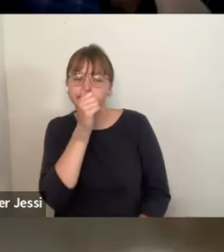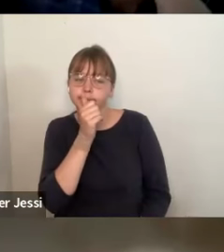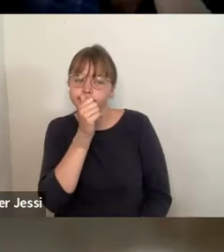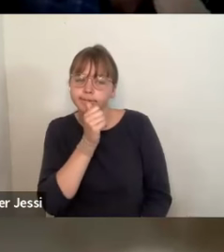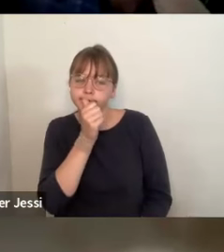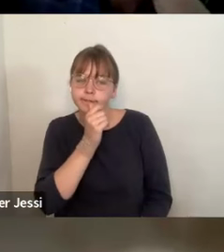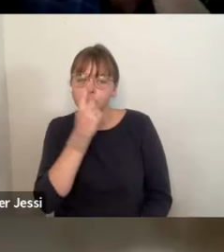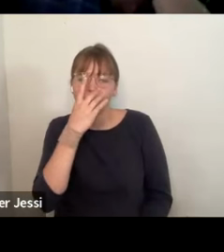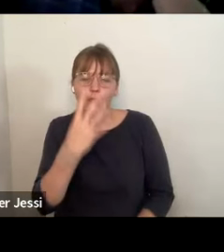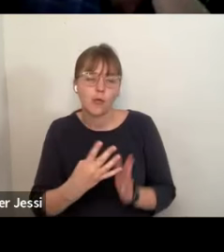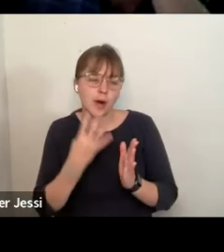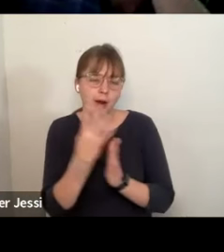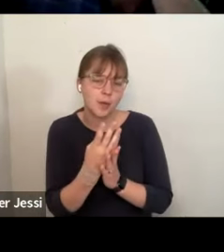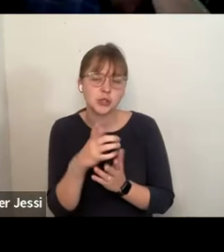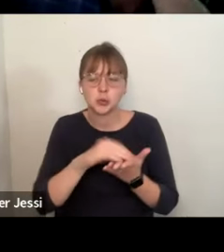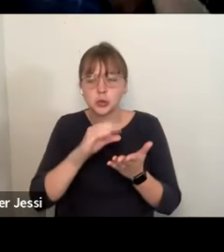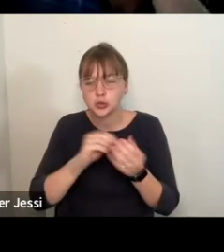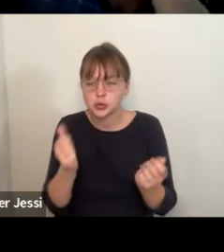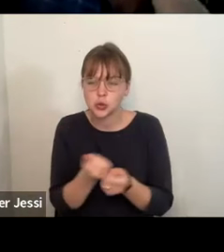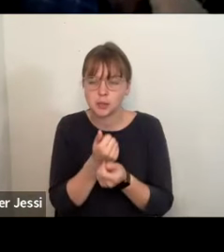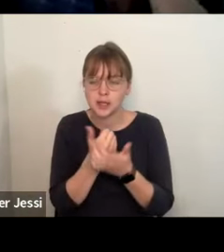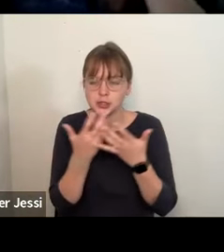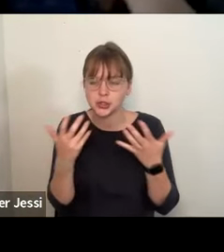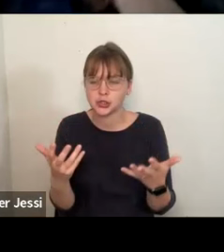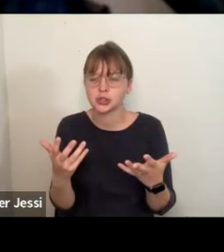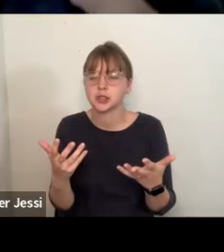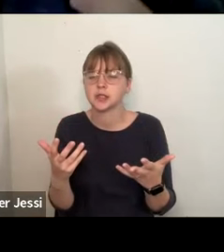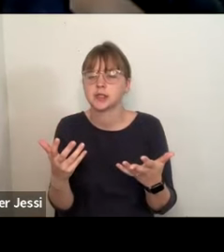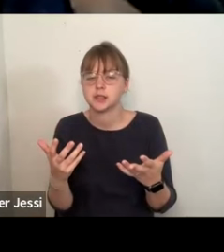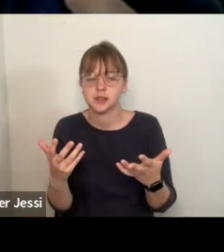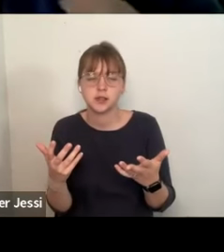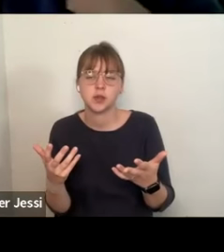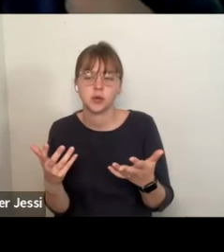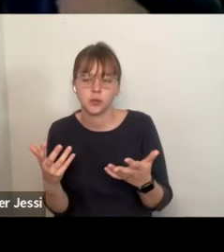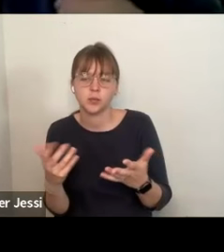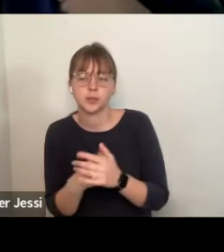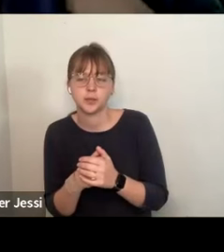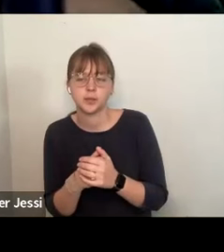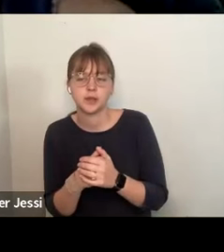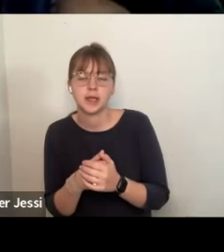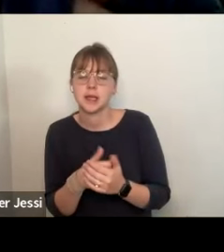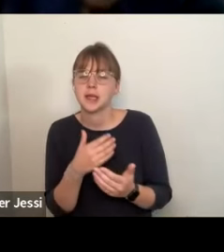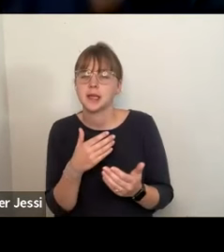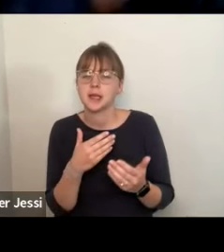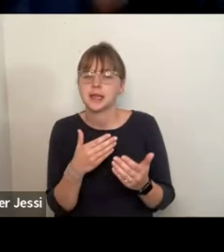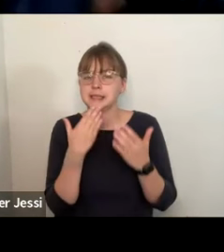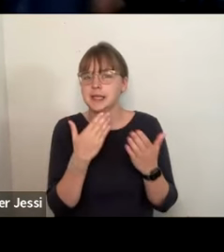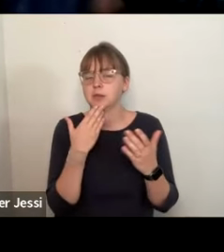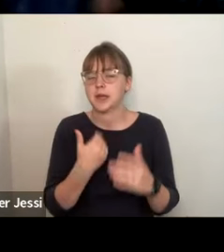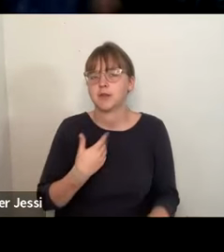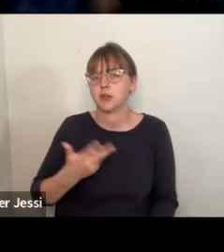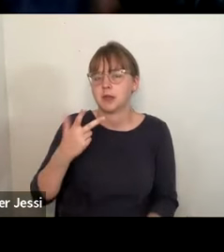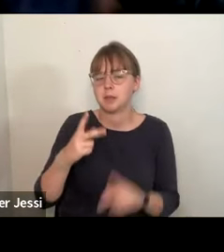on lots and lots of things. I think are all I think thankfully the three of, well, maybe not thankfully, it's nice when sometimes